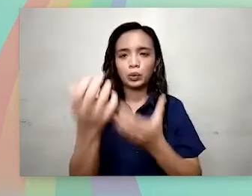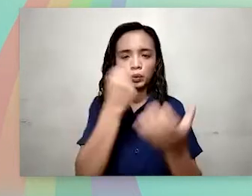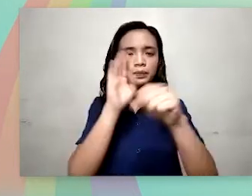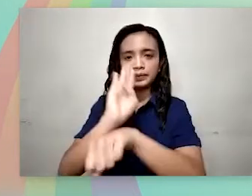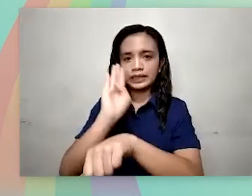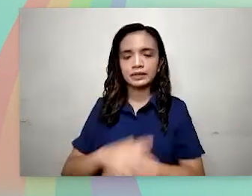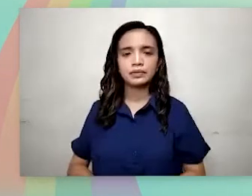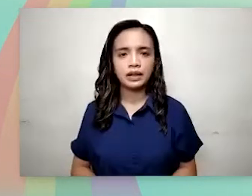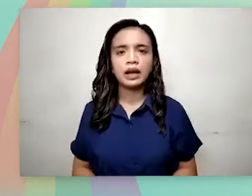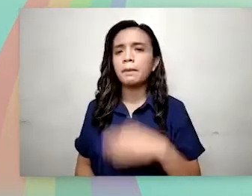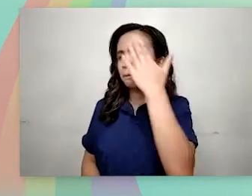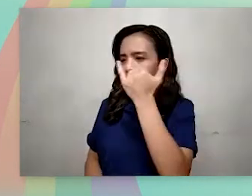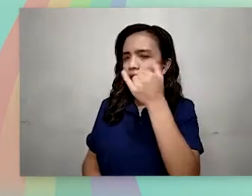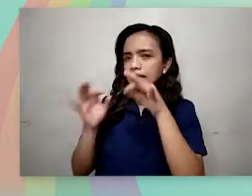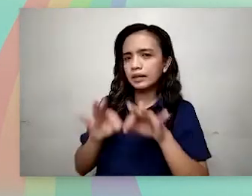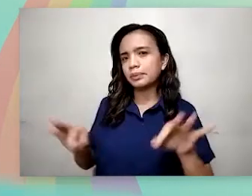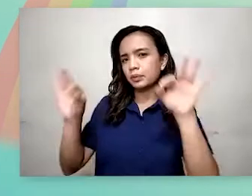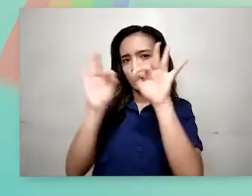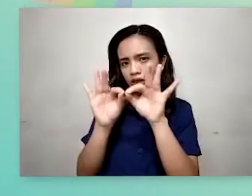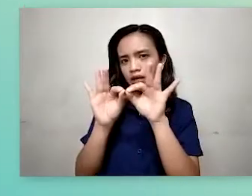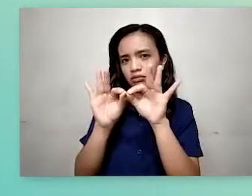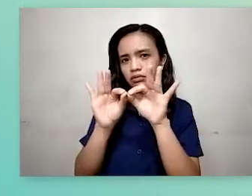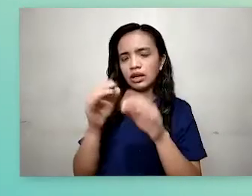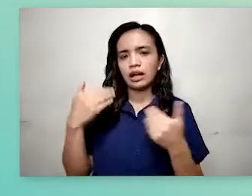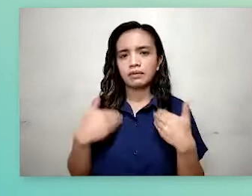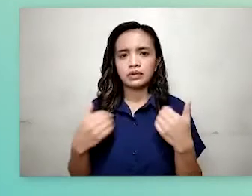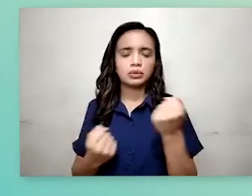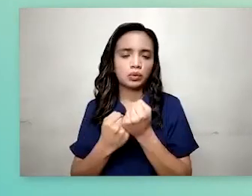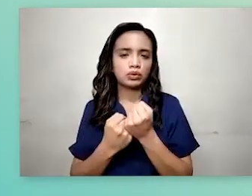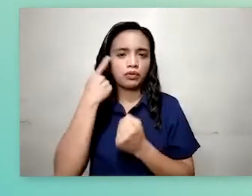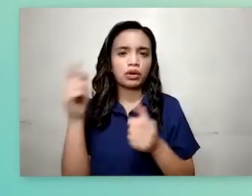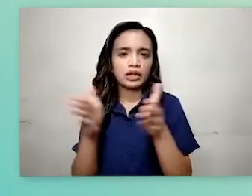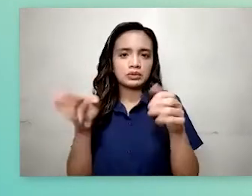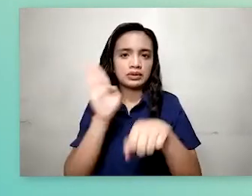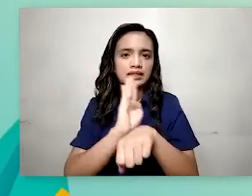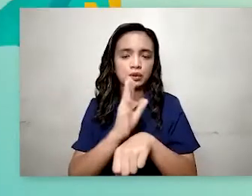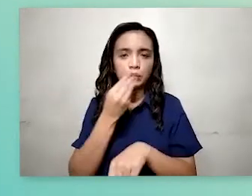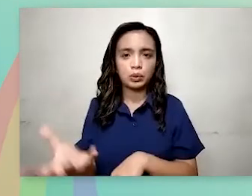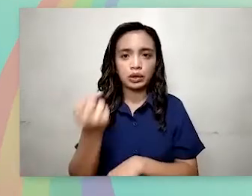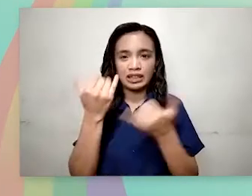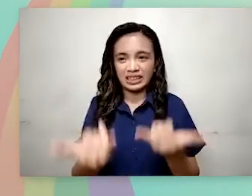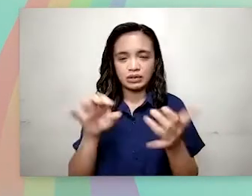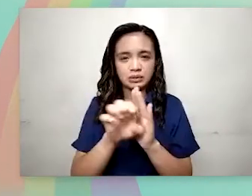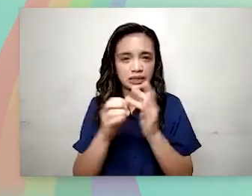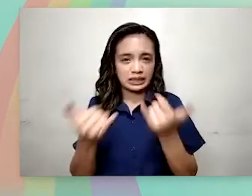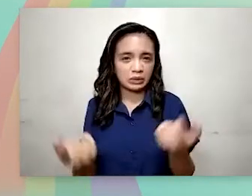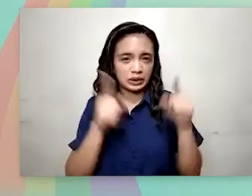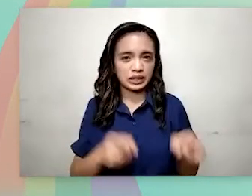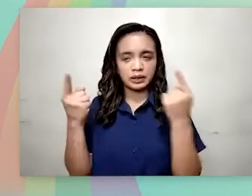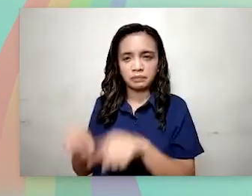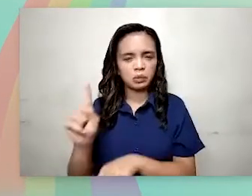owners. Right. And now, why is it important to develop a supportive ecosystem for our MSMEs, especially